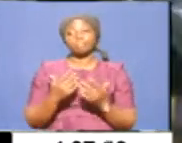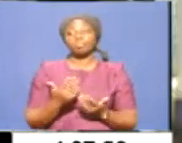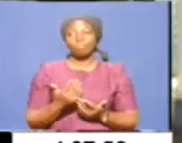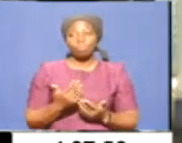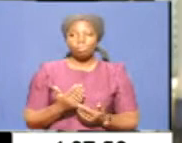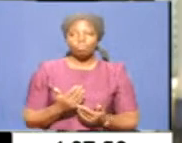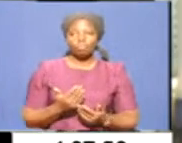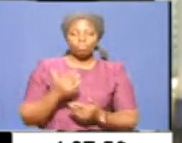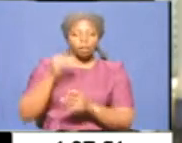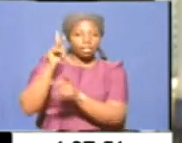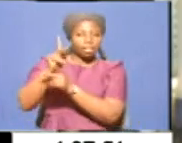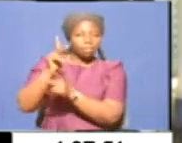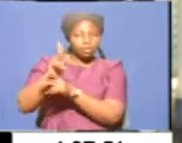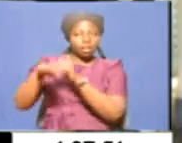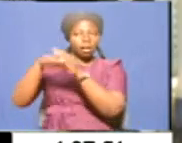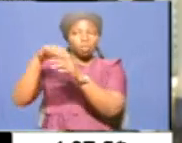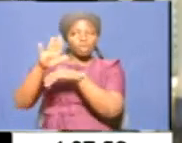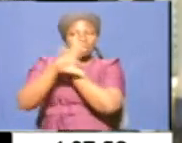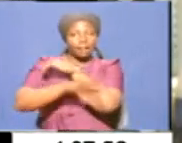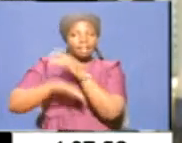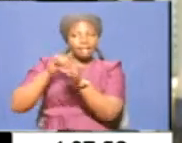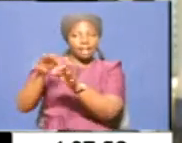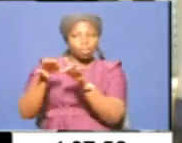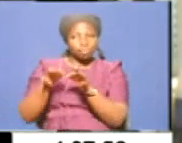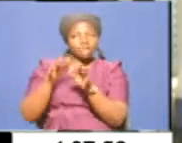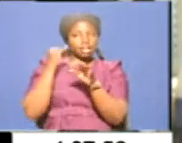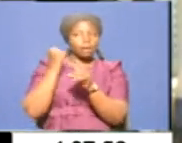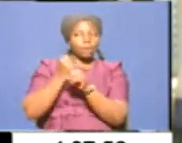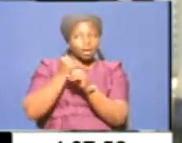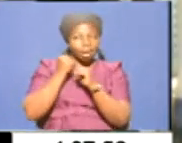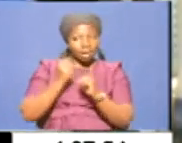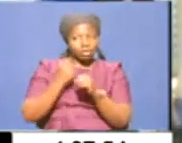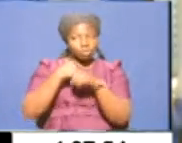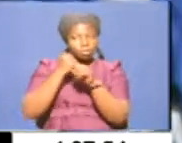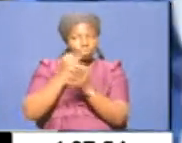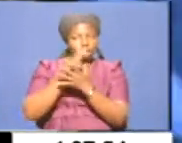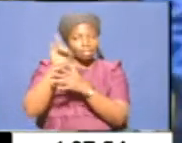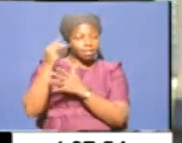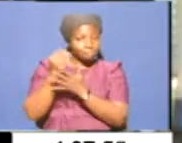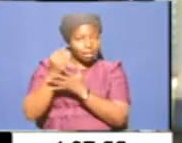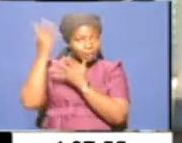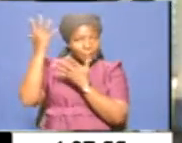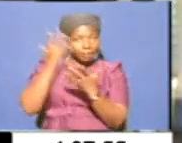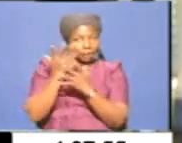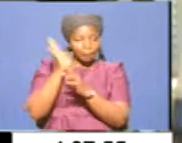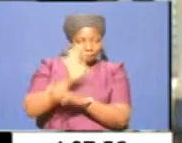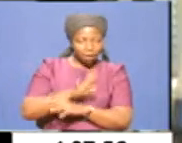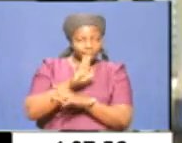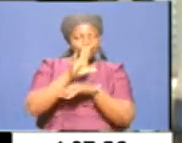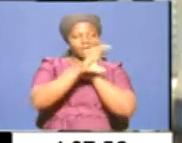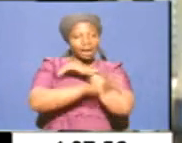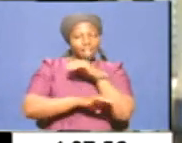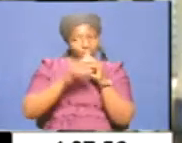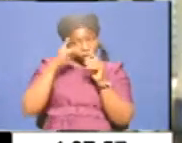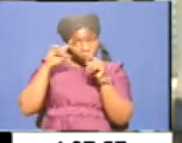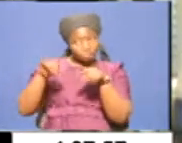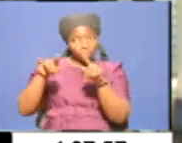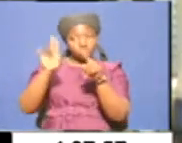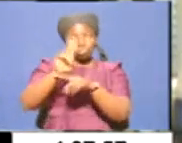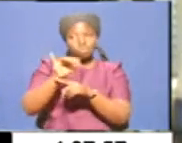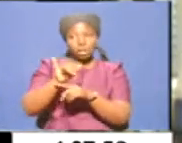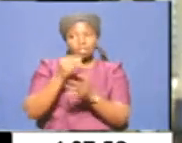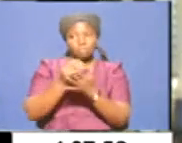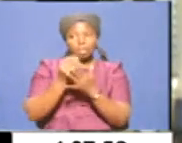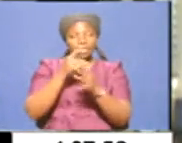stored in the offshore accounts, but they are trying as much as they can to ensure that the money comes back into the country so that then they can actually use it in campaigns. More importantly, on the issue